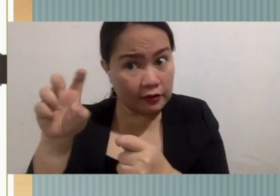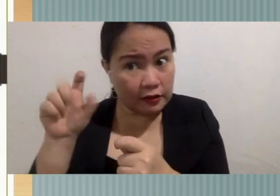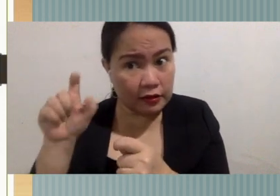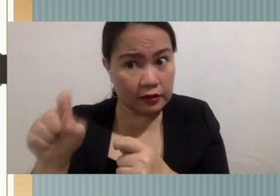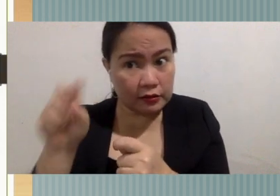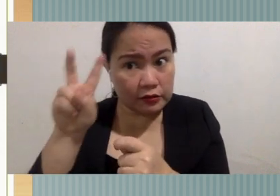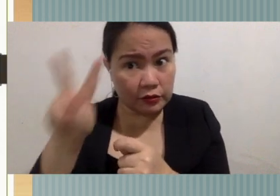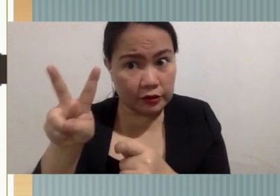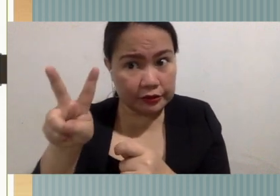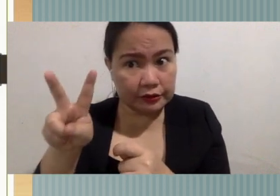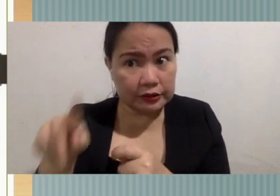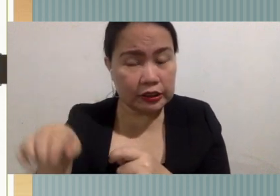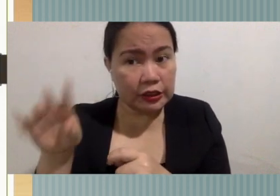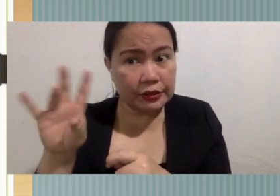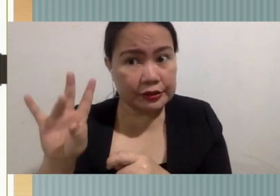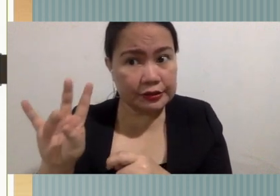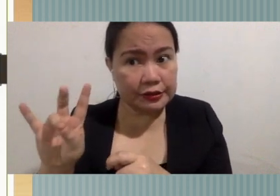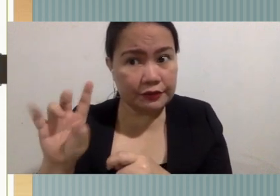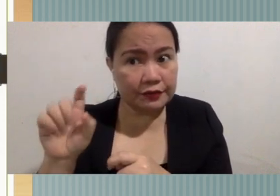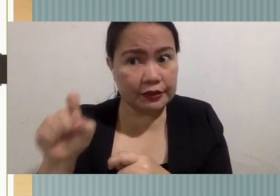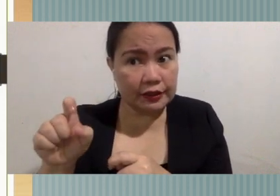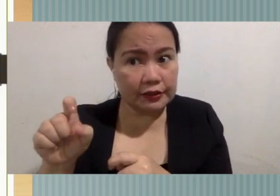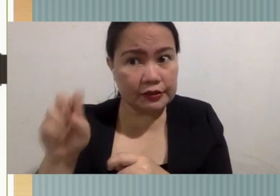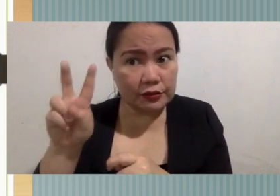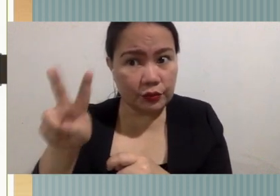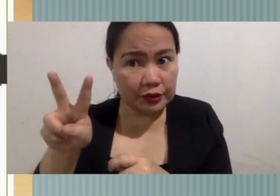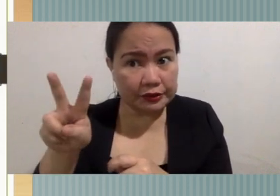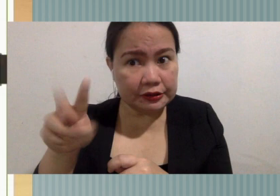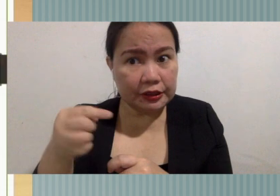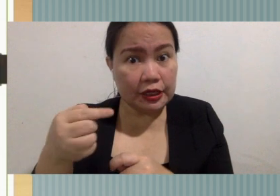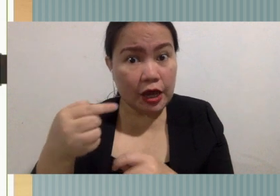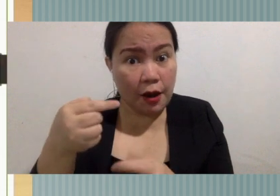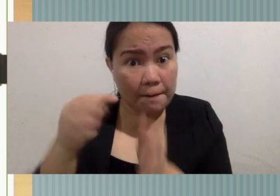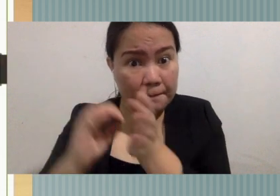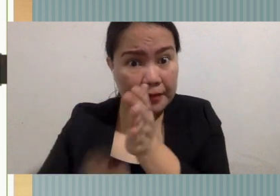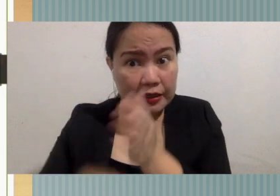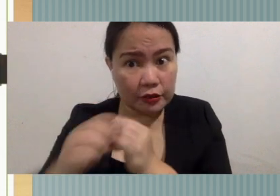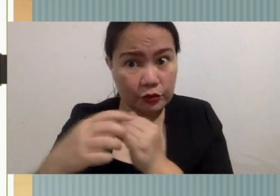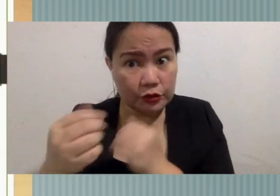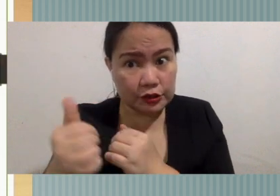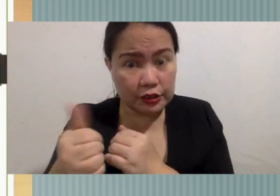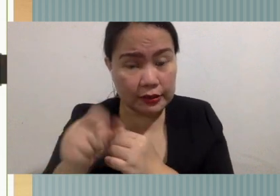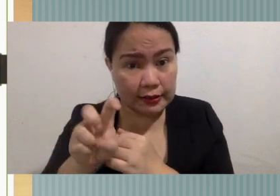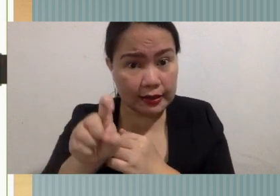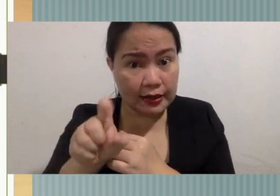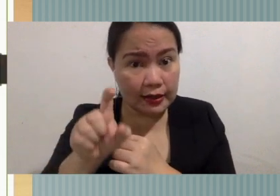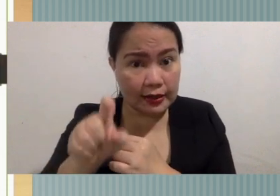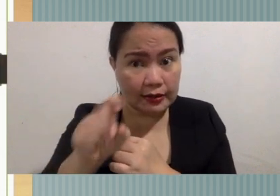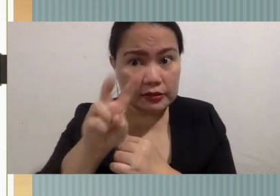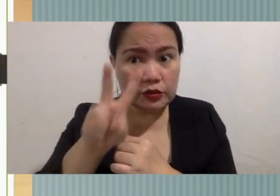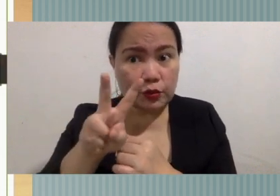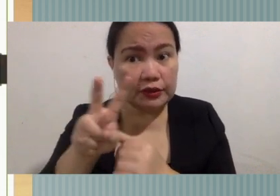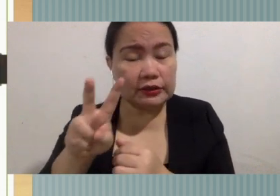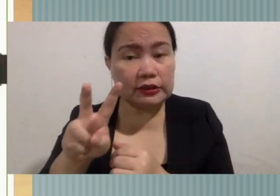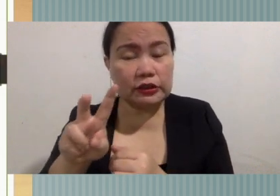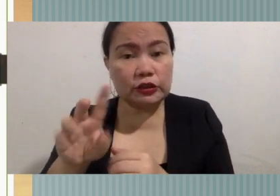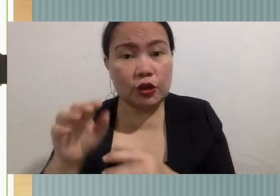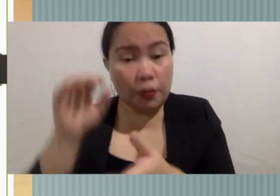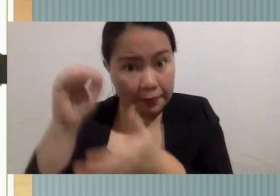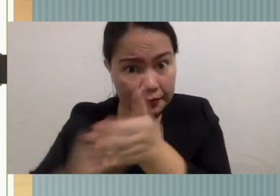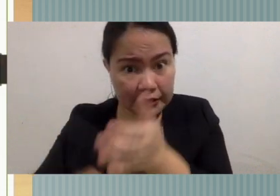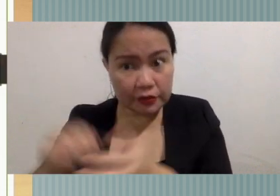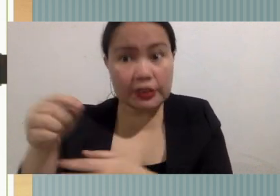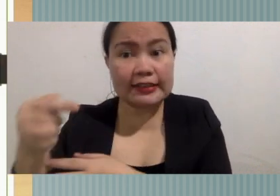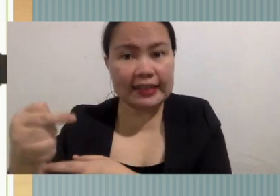in the given equation. So, yung negative 3x squared ay galing kay 7x squared